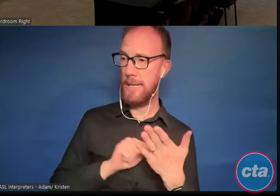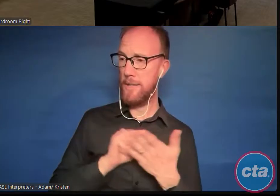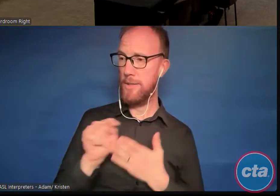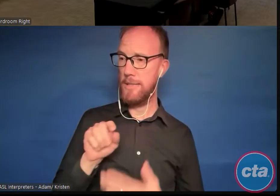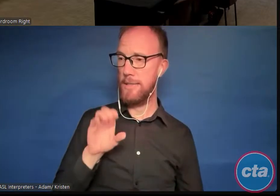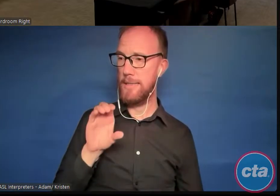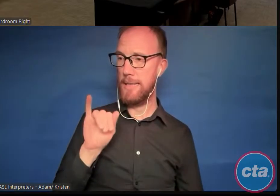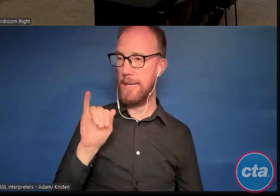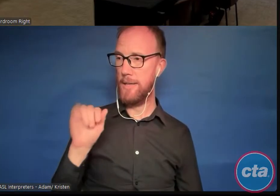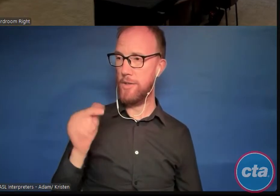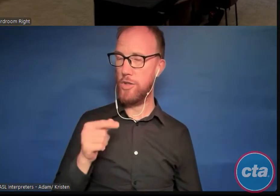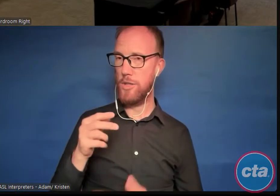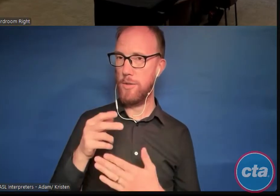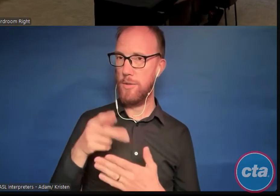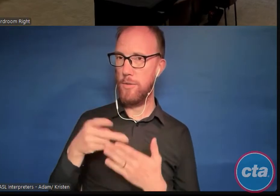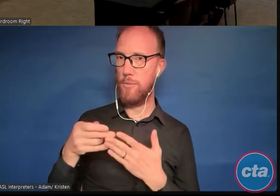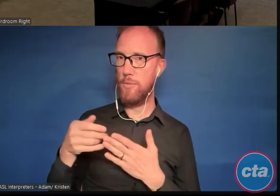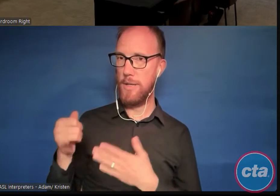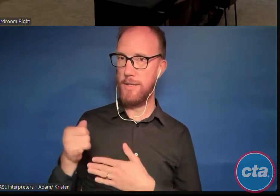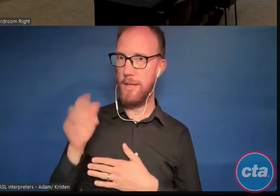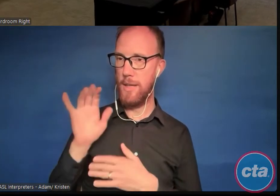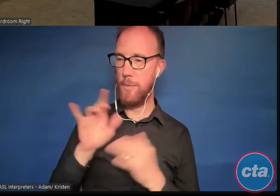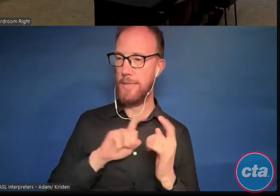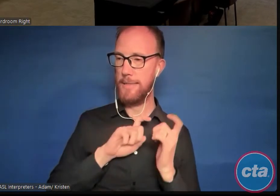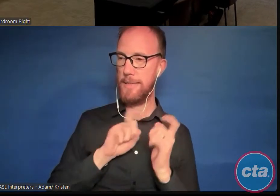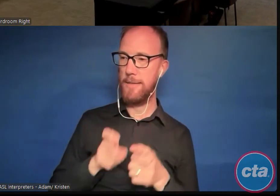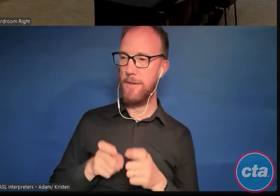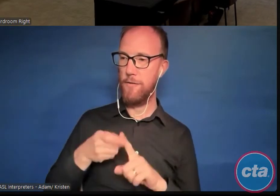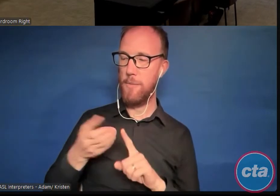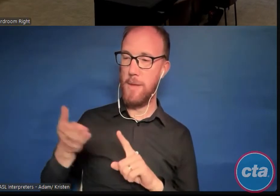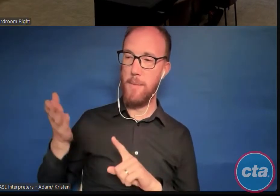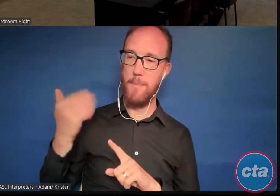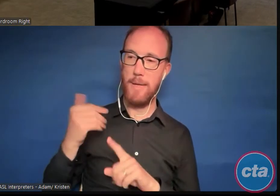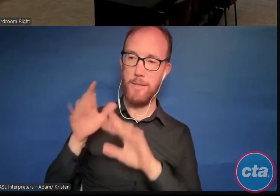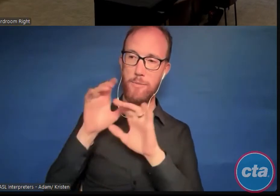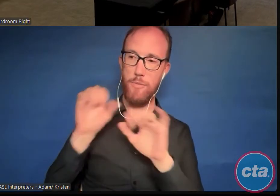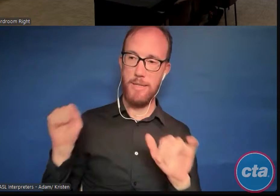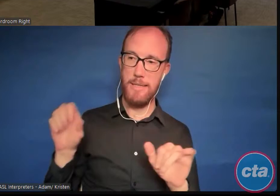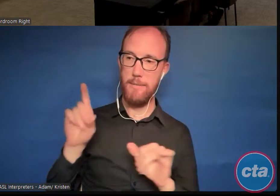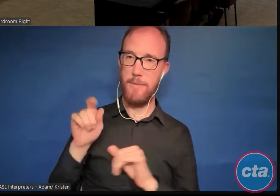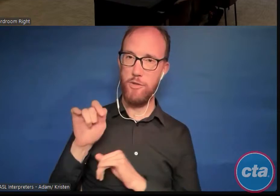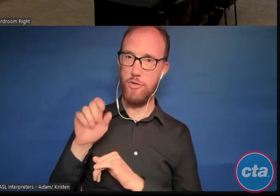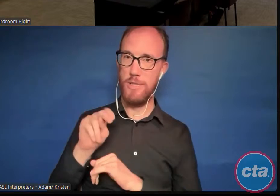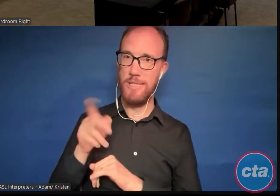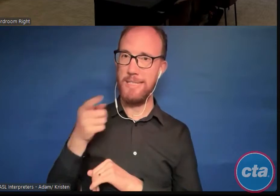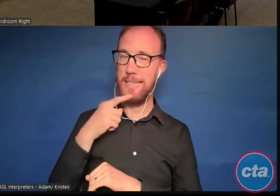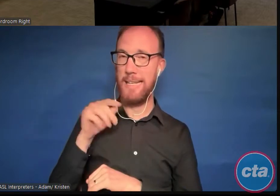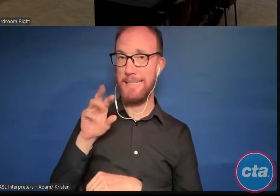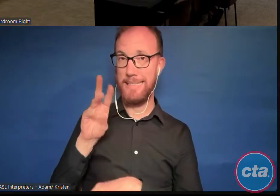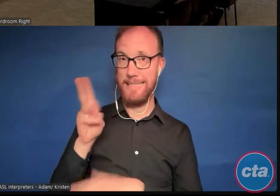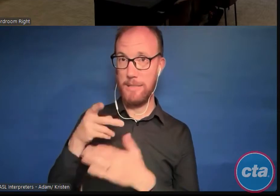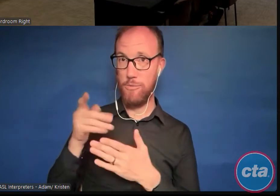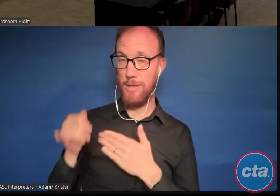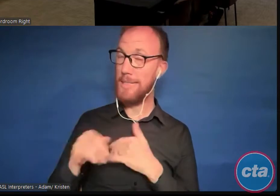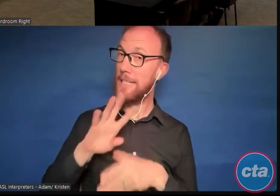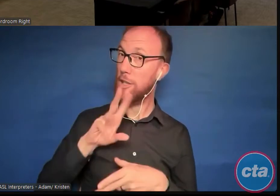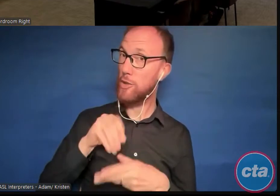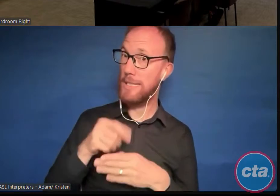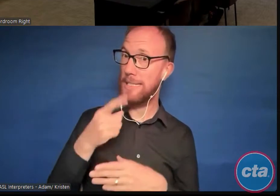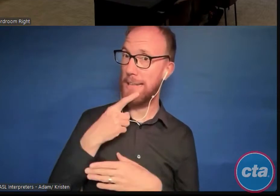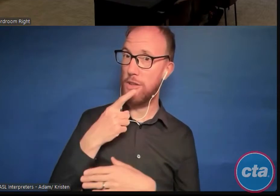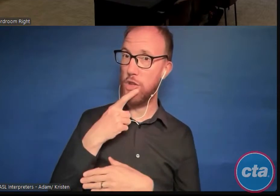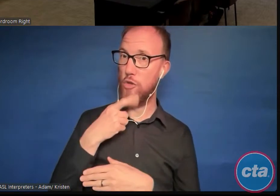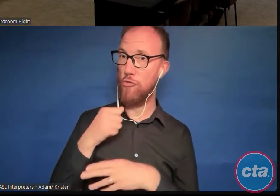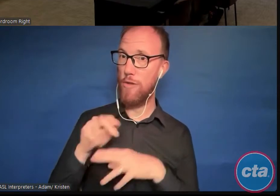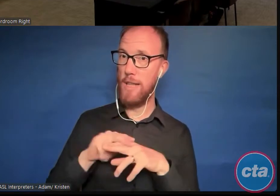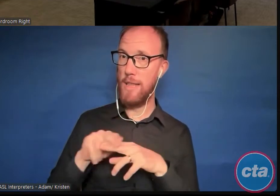projects that were awarded FFGAs of the prior administration? And named off 6 projects, including the Red Line Extension project. And he just went